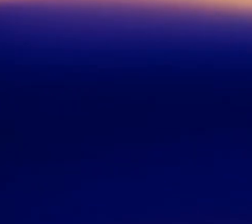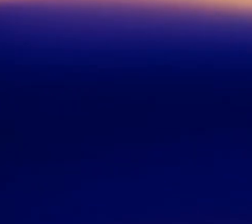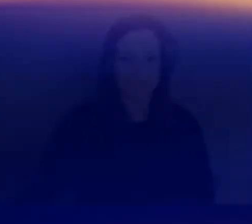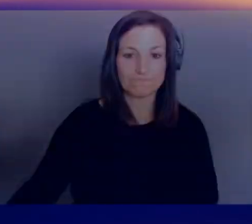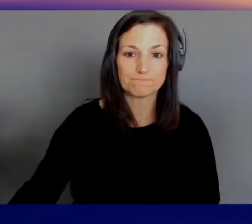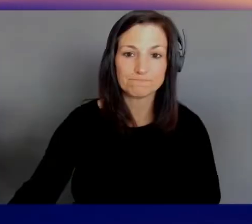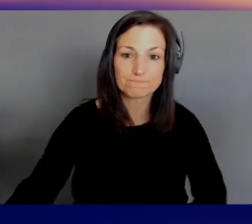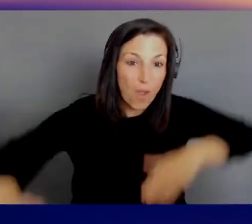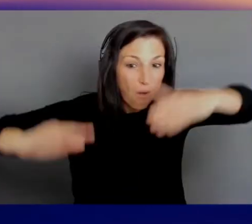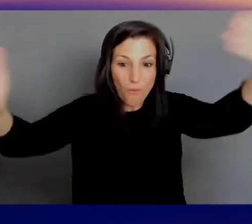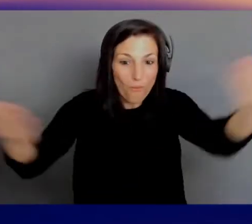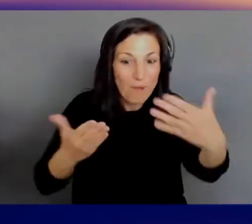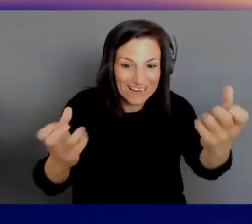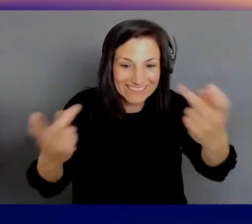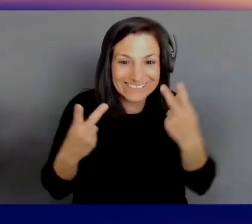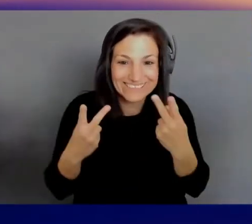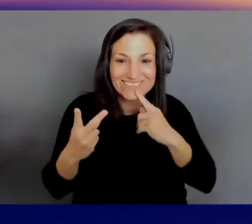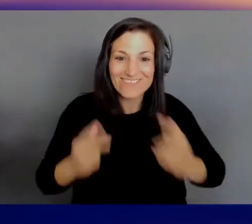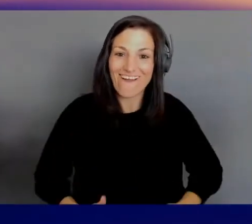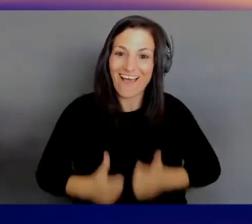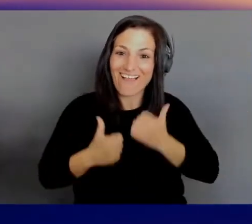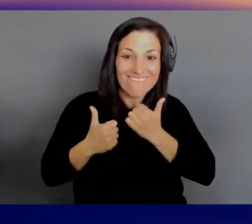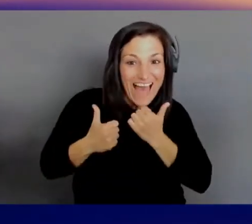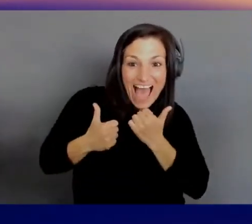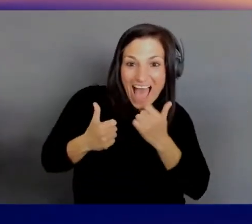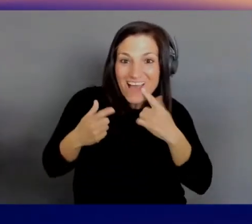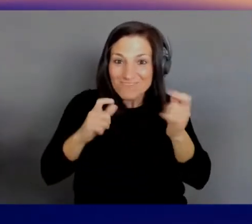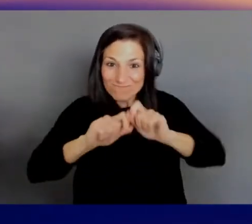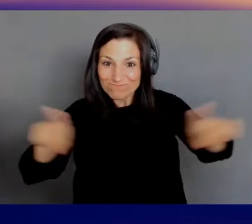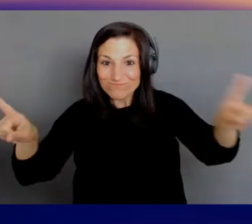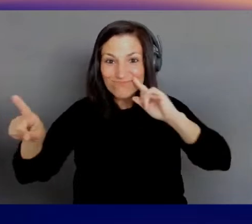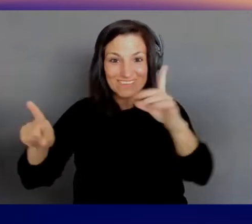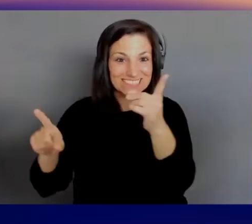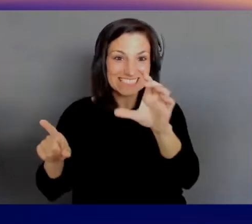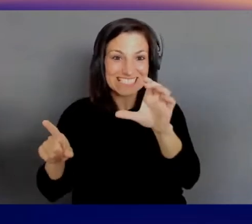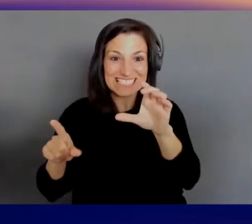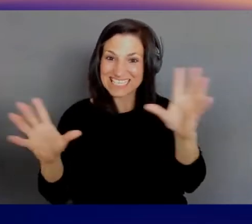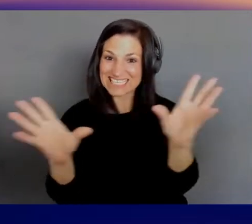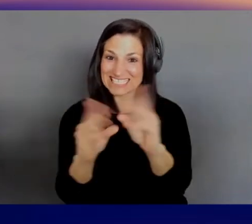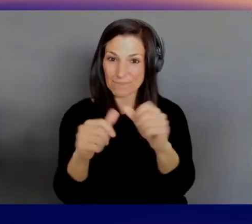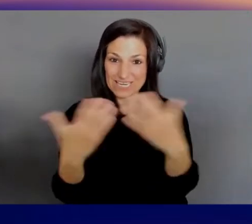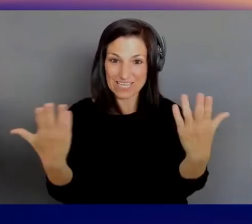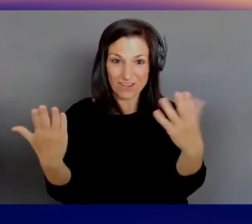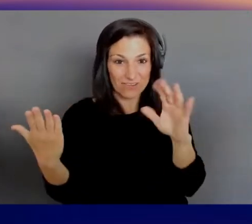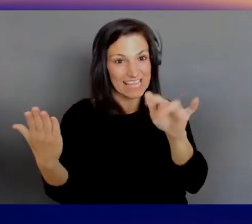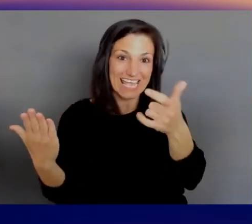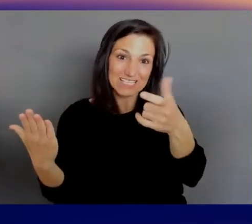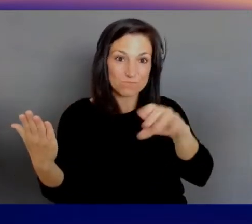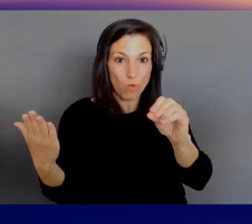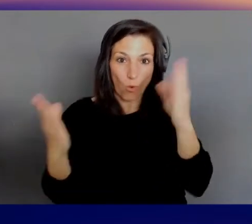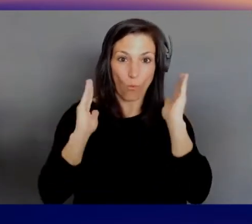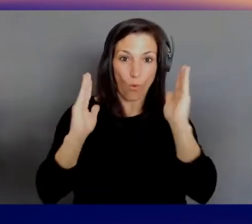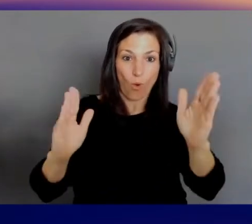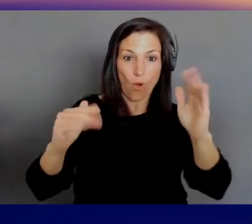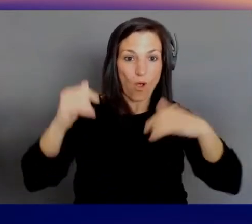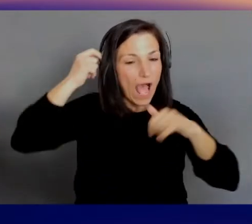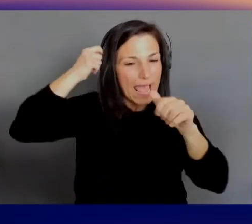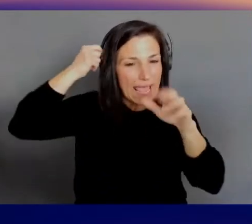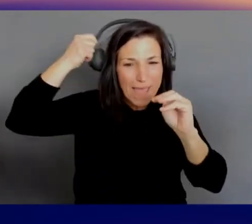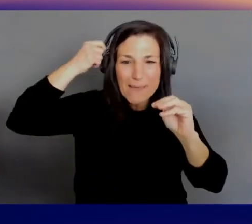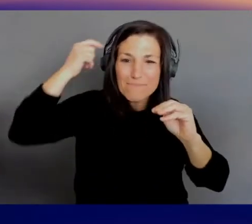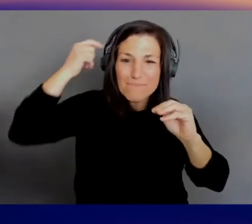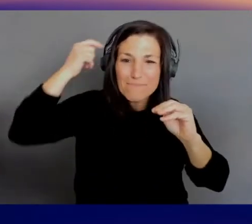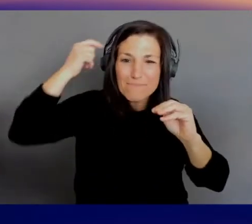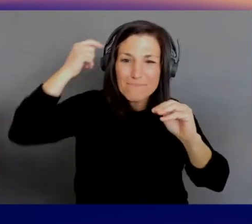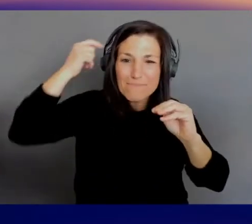Welcome back to our live coverage of the DC Summit here in the Expo Hall. I'm A.M. Grabelny, Solution Architect. You've seen me all day, you know me.